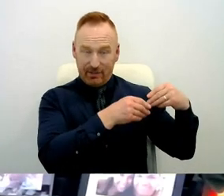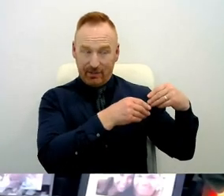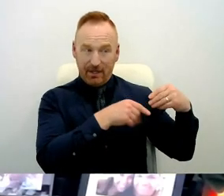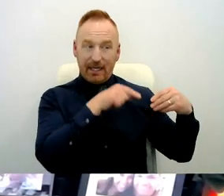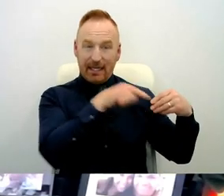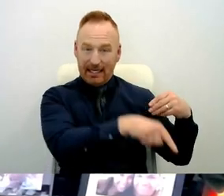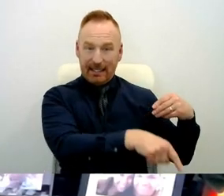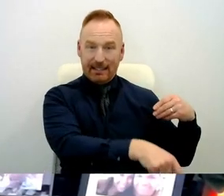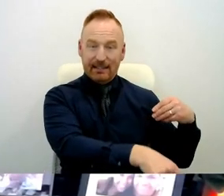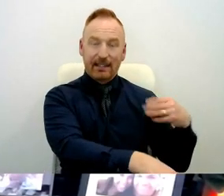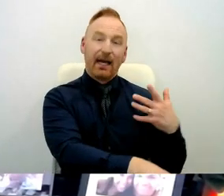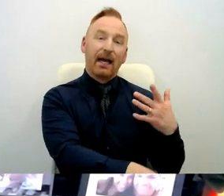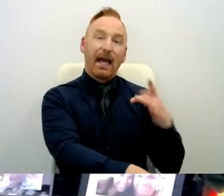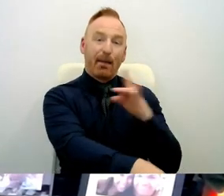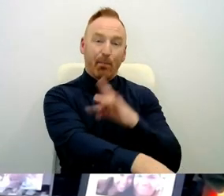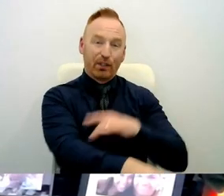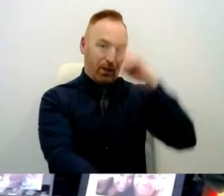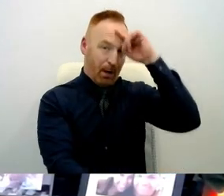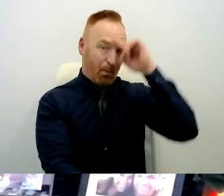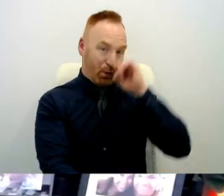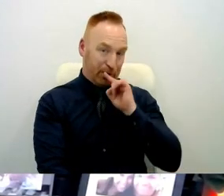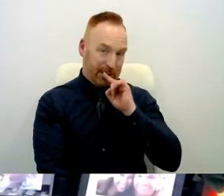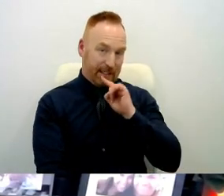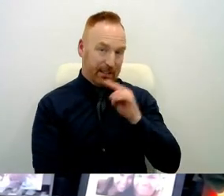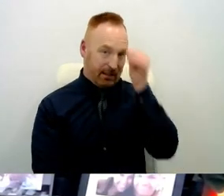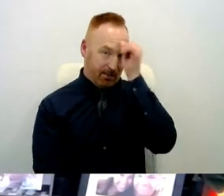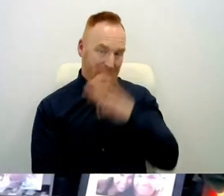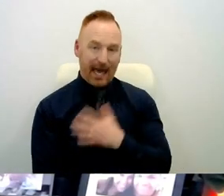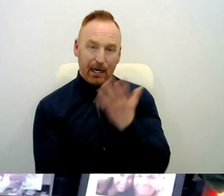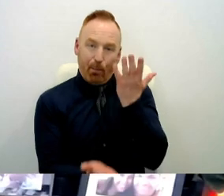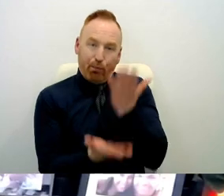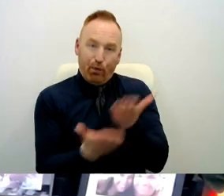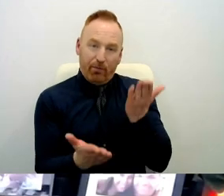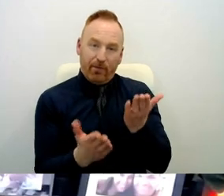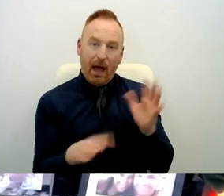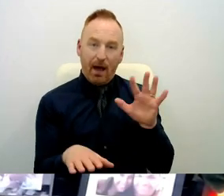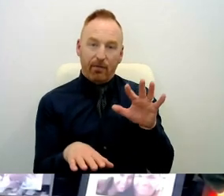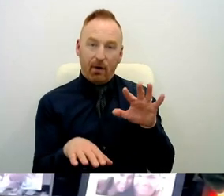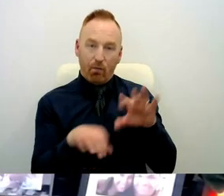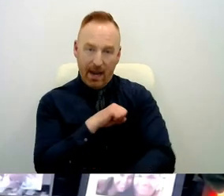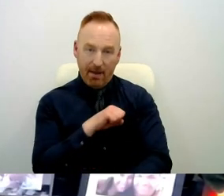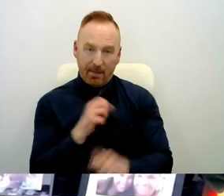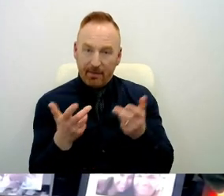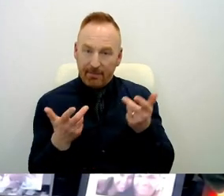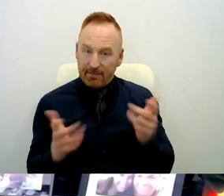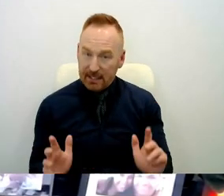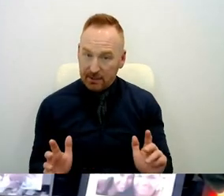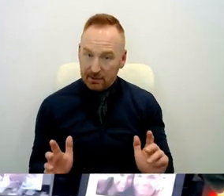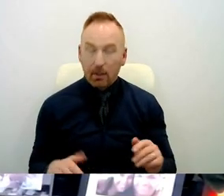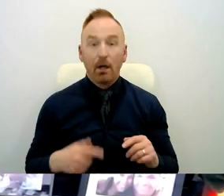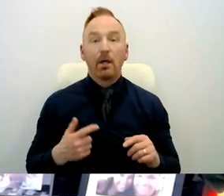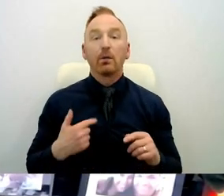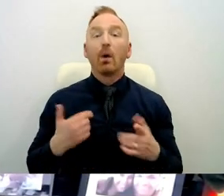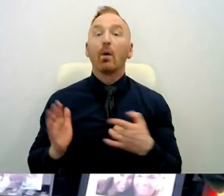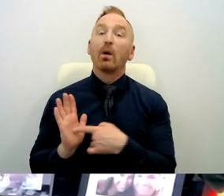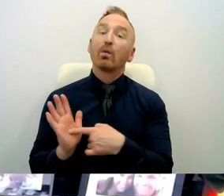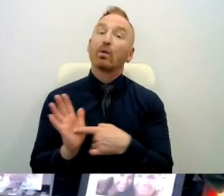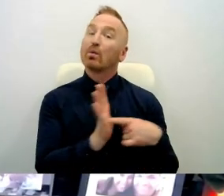man. Proof in my DNA of those rapes. So when we think